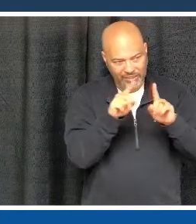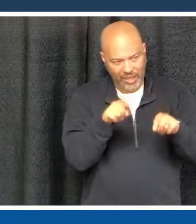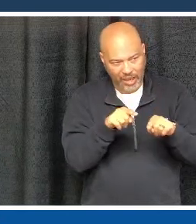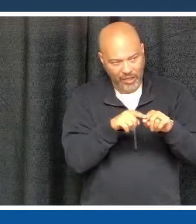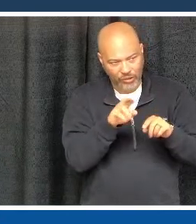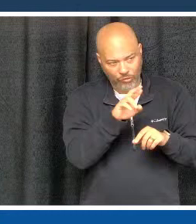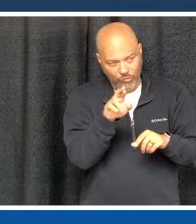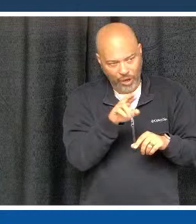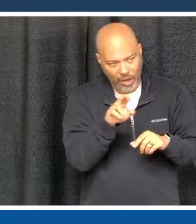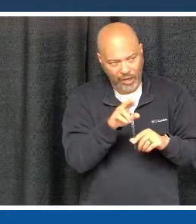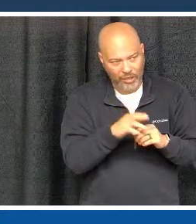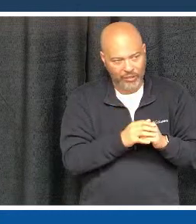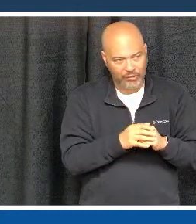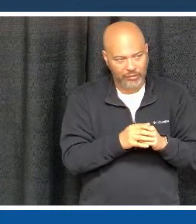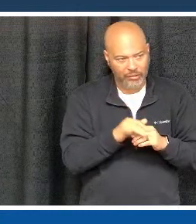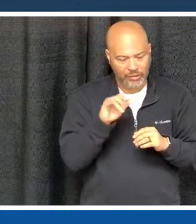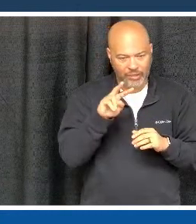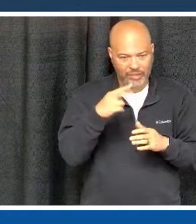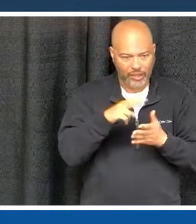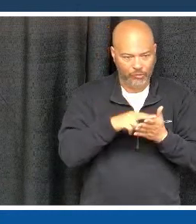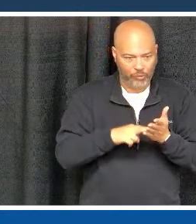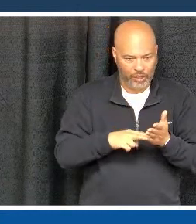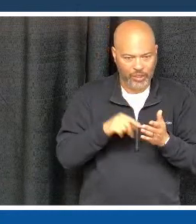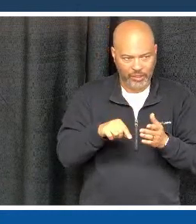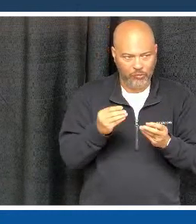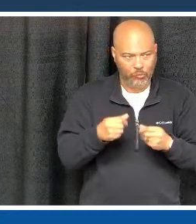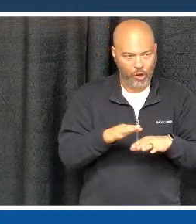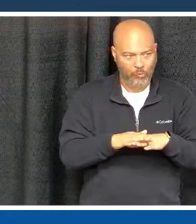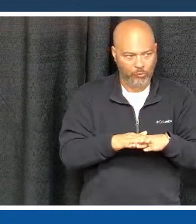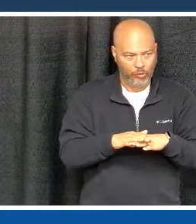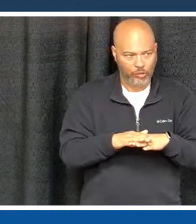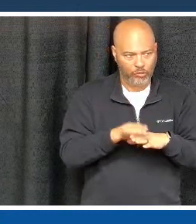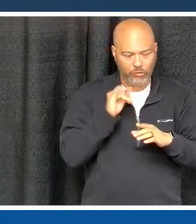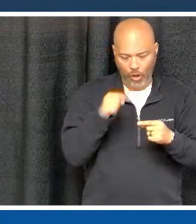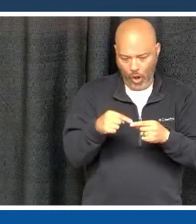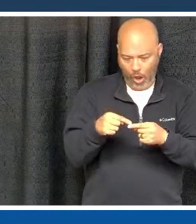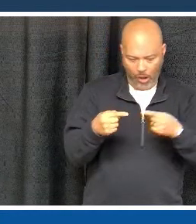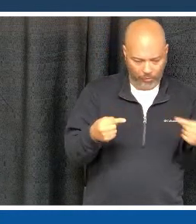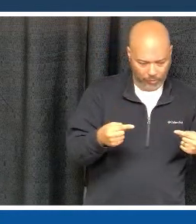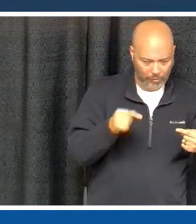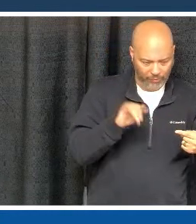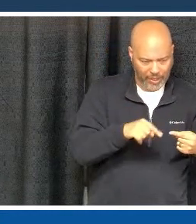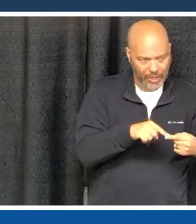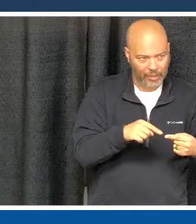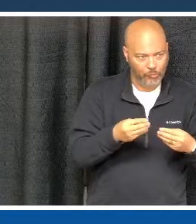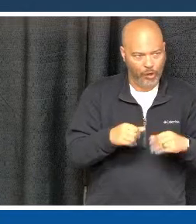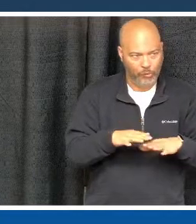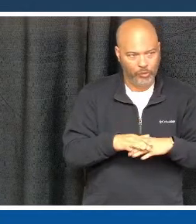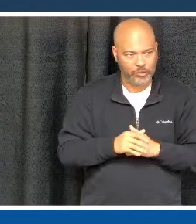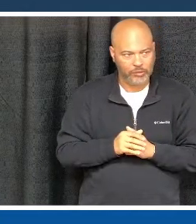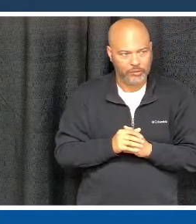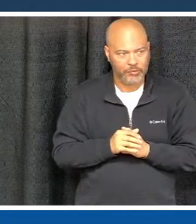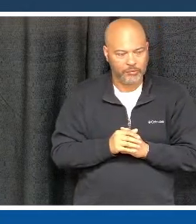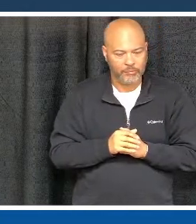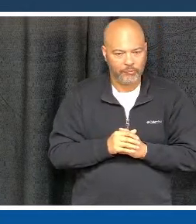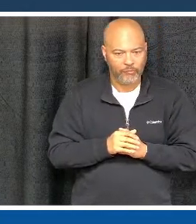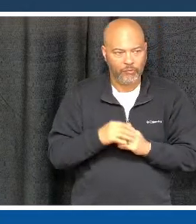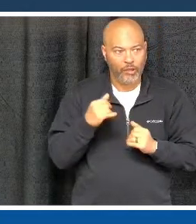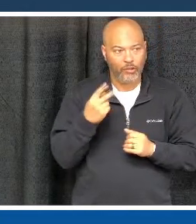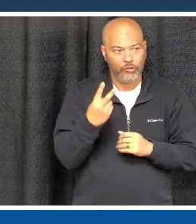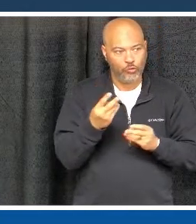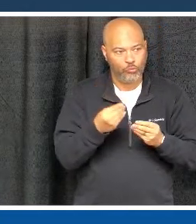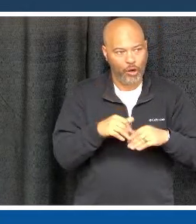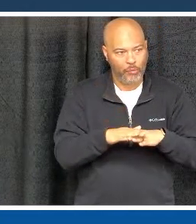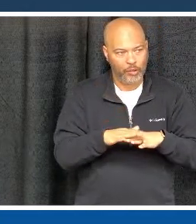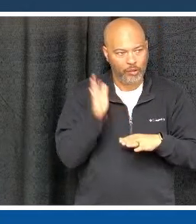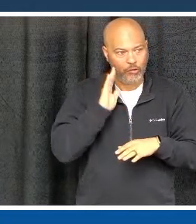right. It's up for second reading, and this property is pretty much right across the street from that one. Here are the 2 properties.